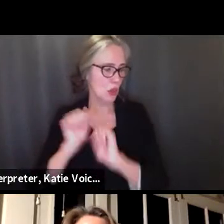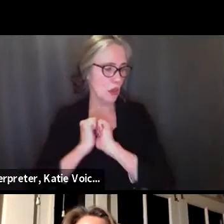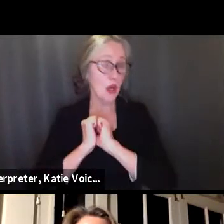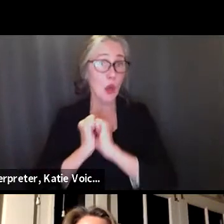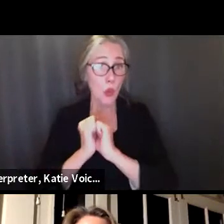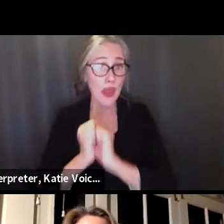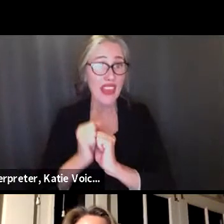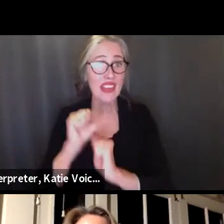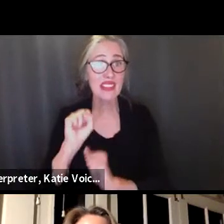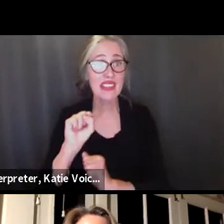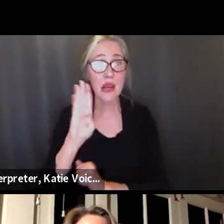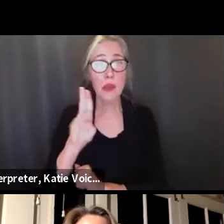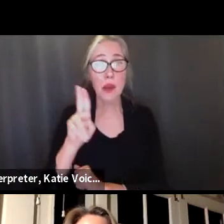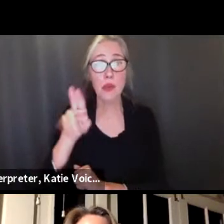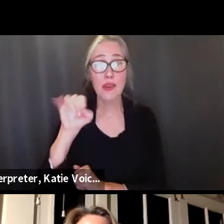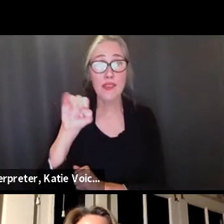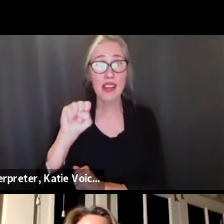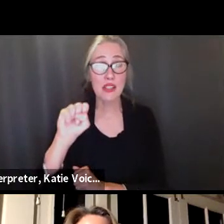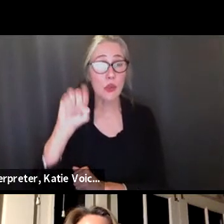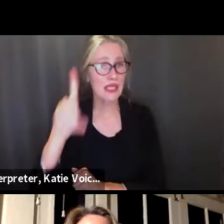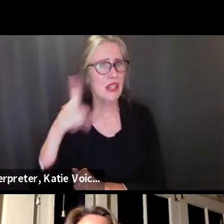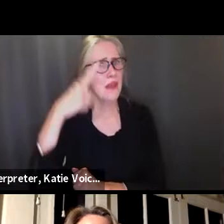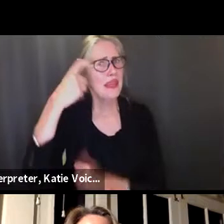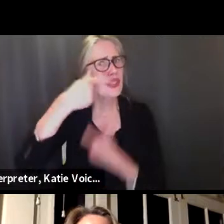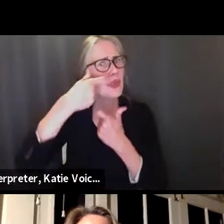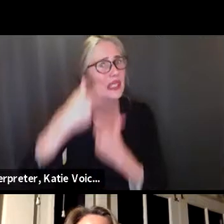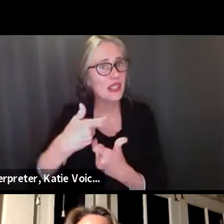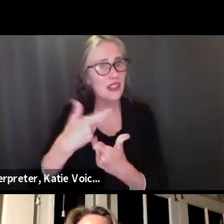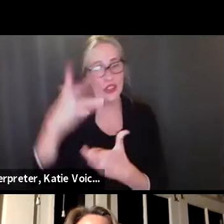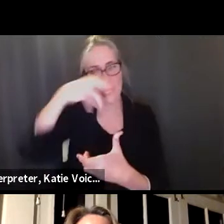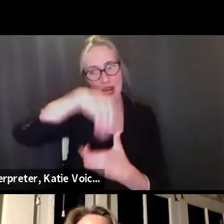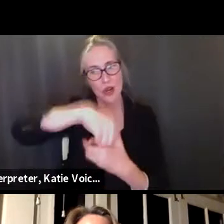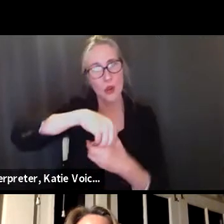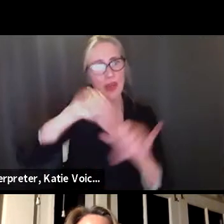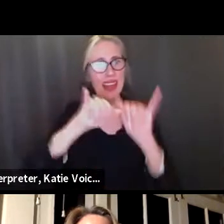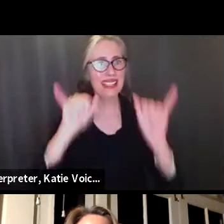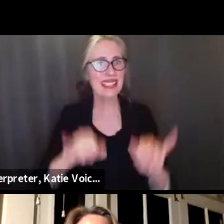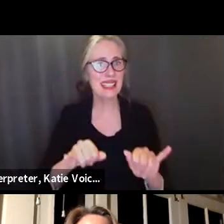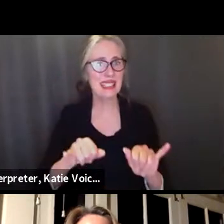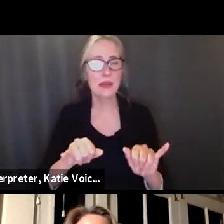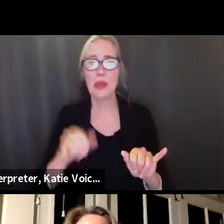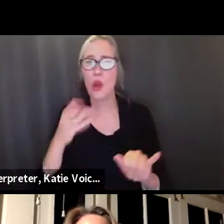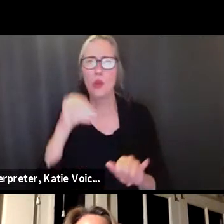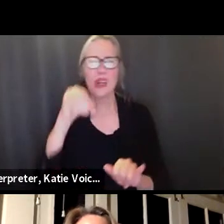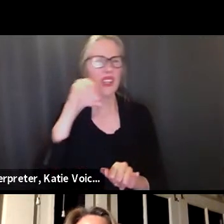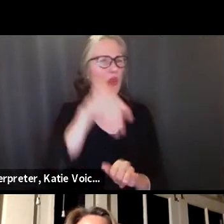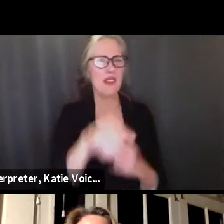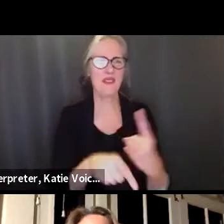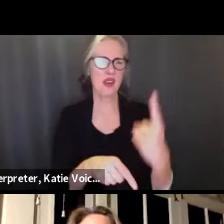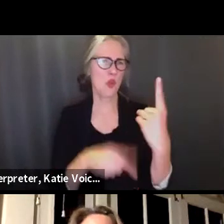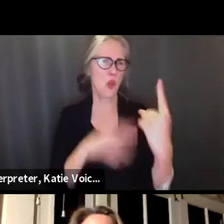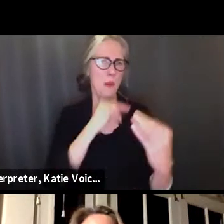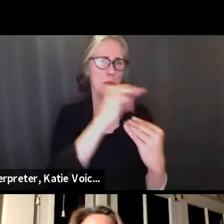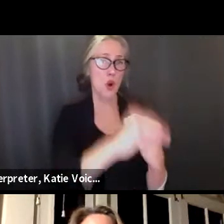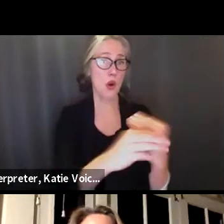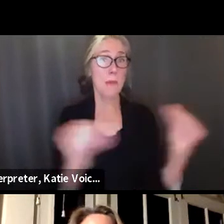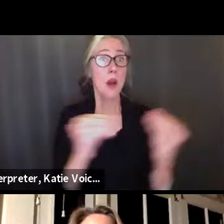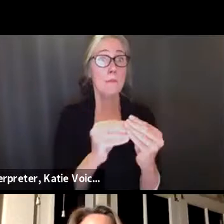because we are interested in what you do as a system rather than funding any particular program. Next